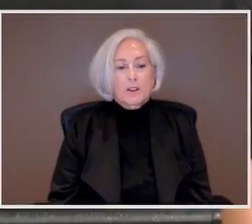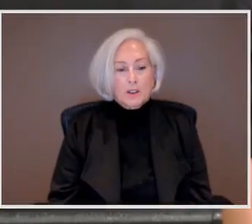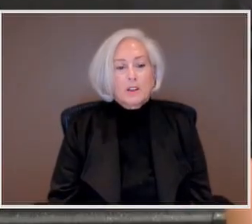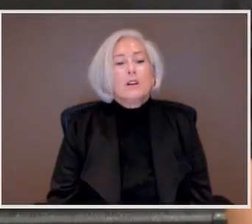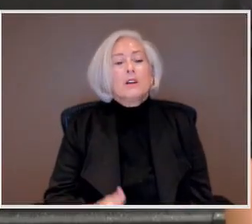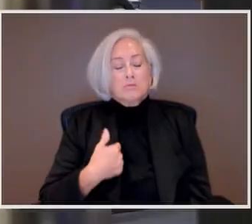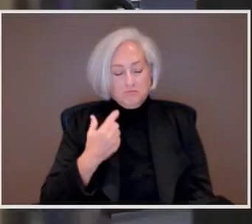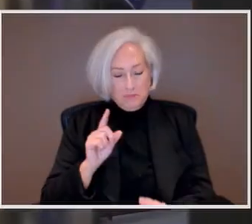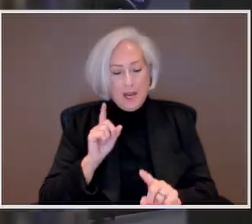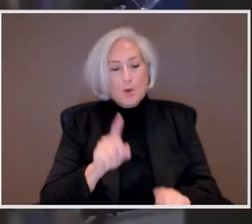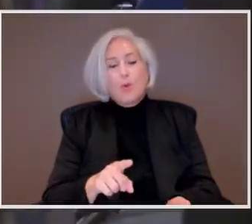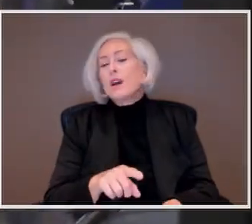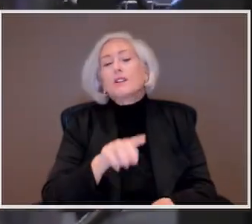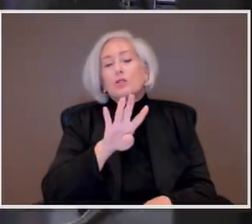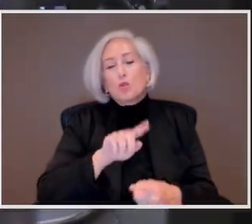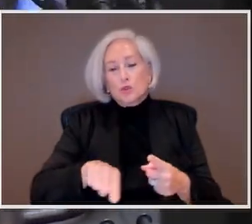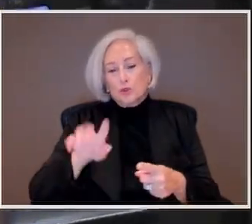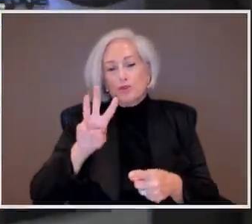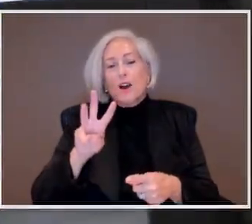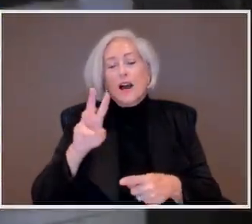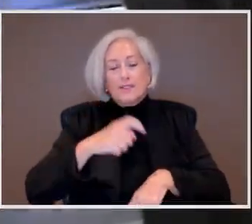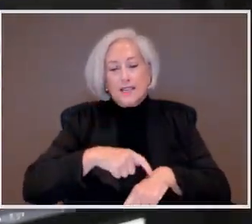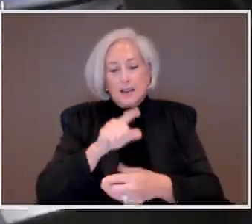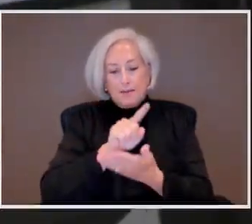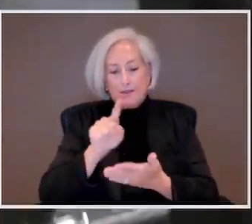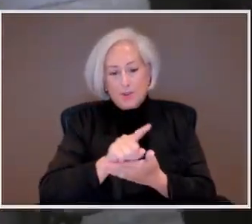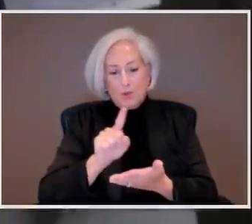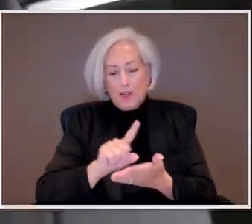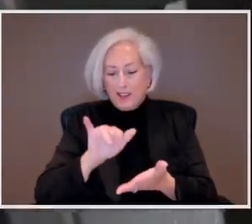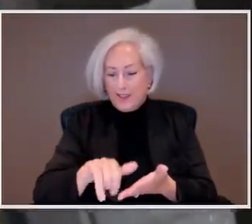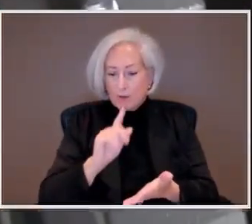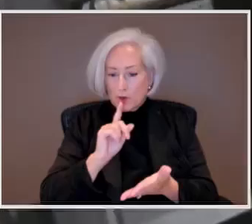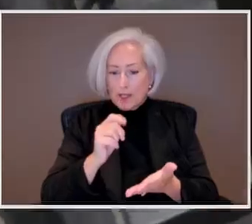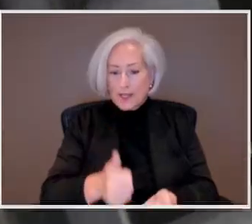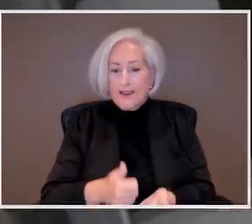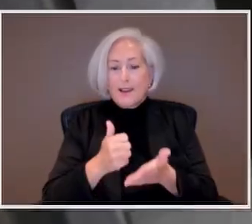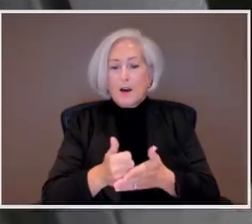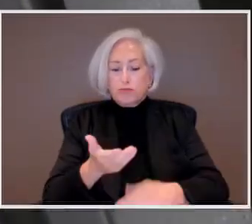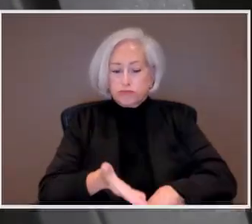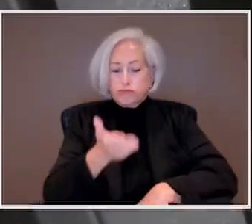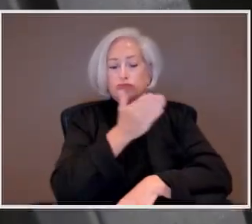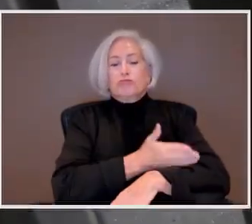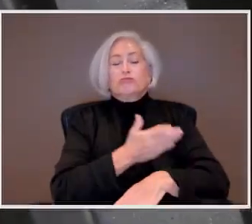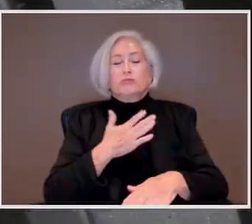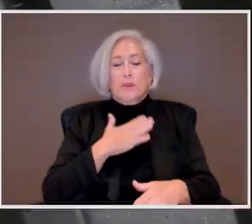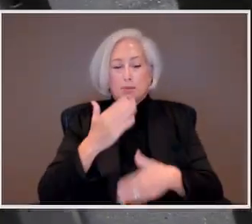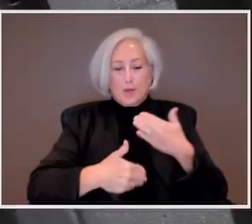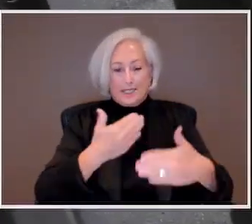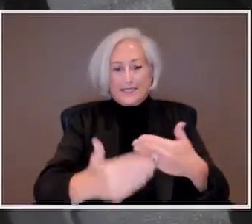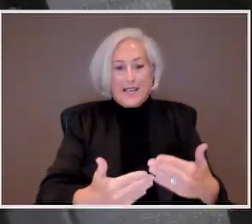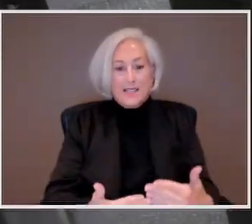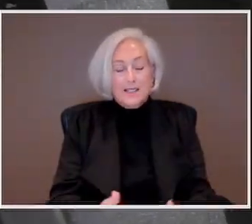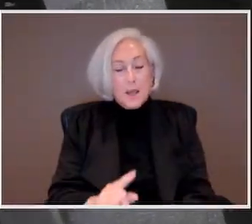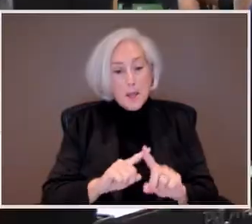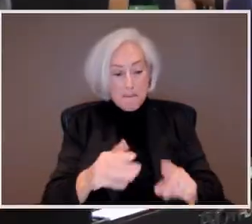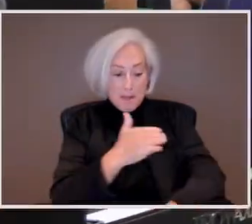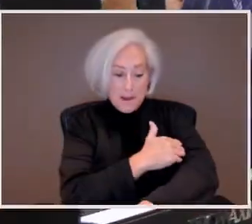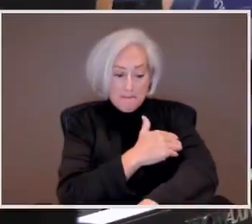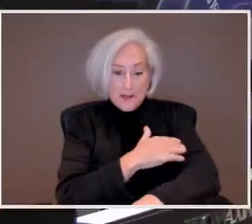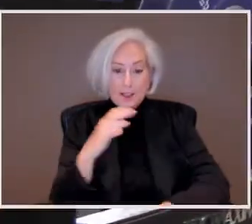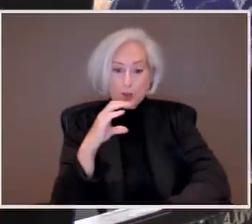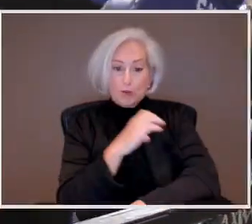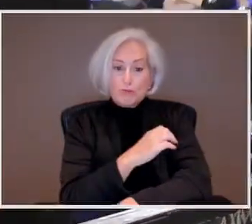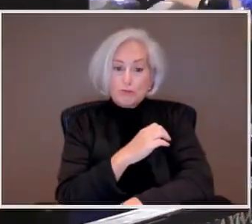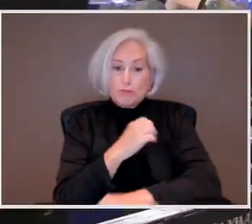whole recovery process. But Gage admits building back muscle strength was only part of it. The mental side of it